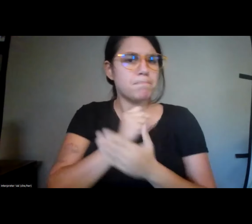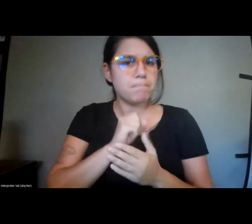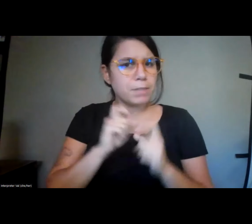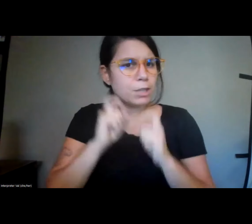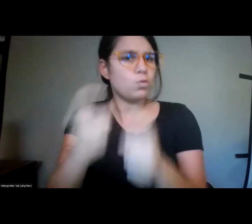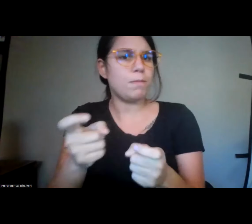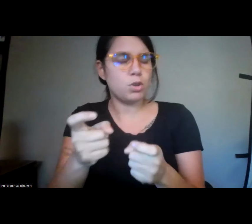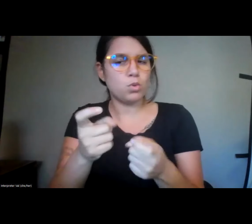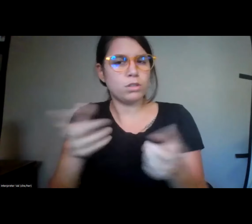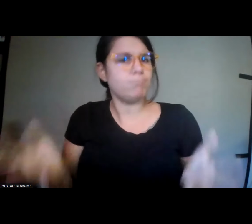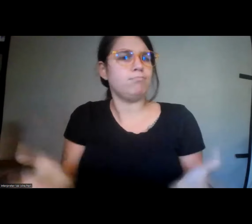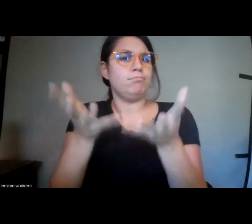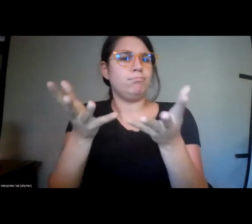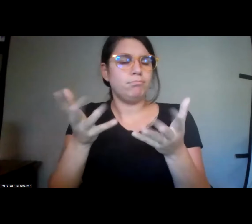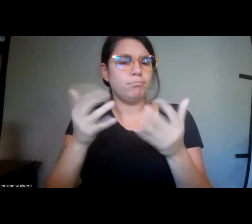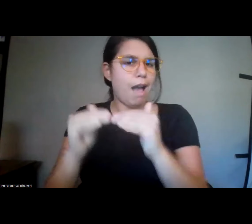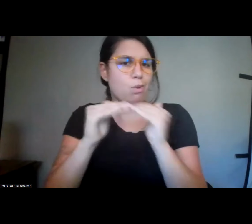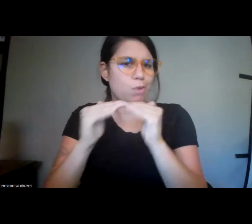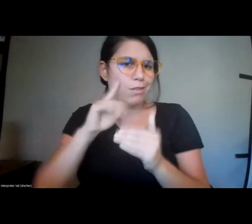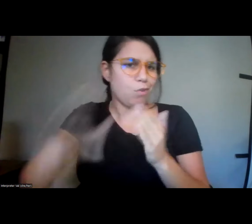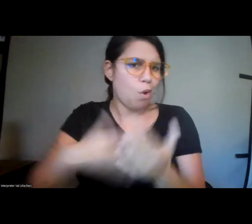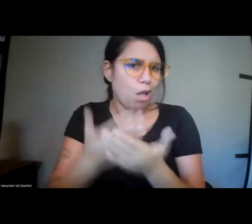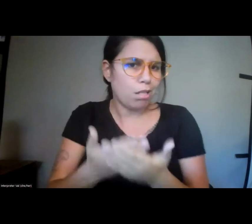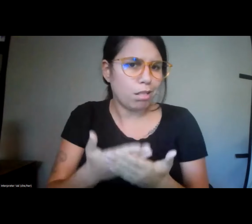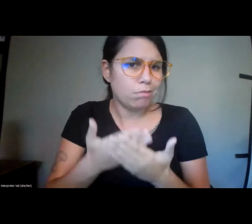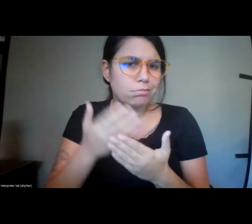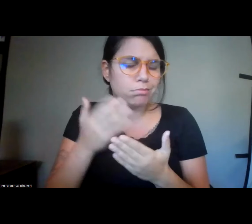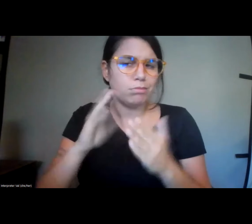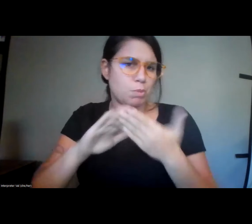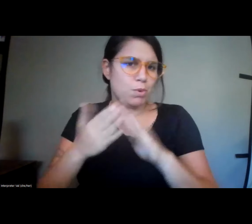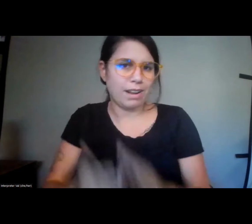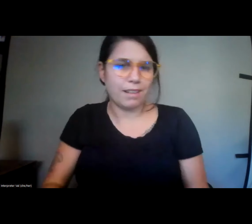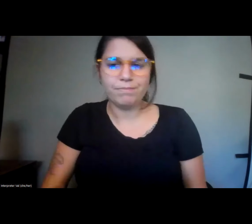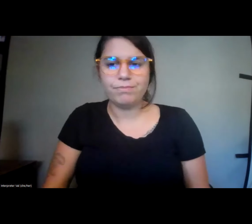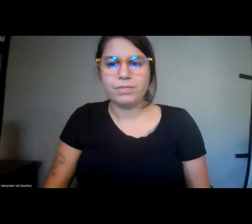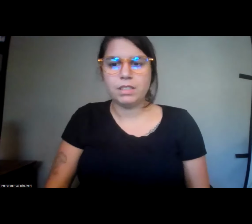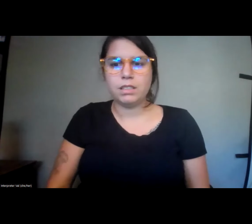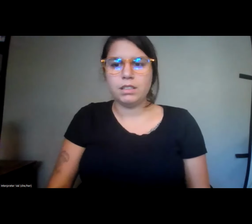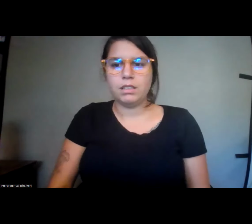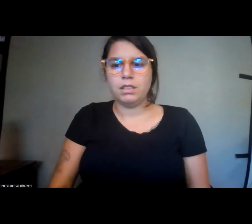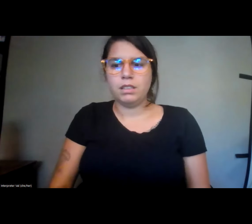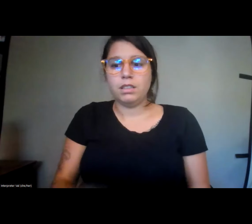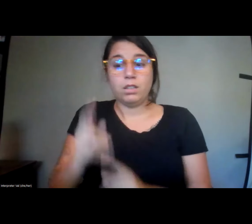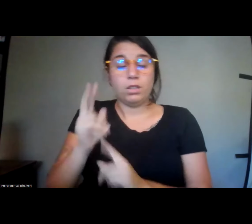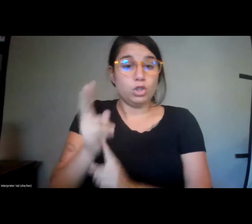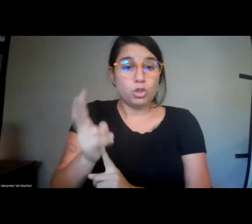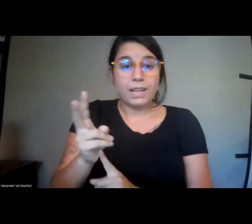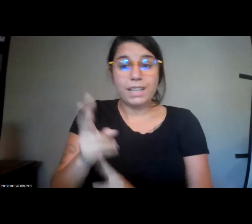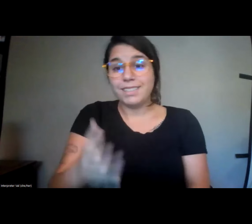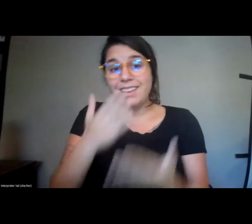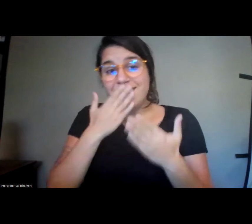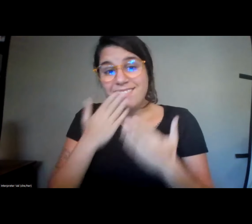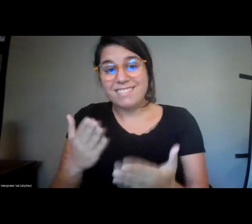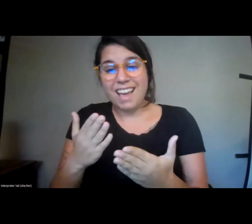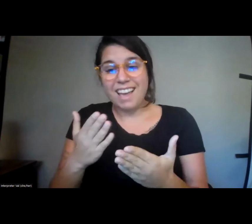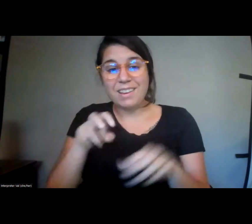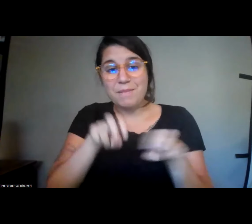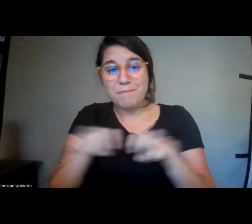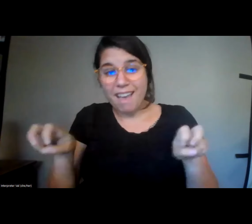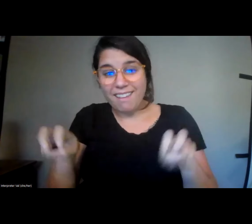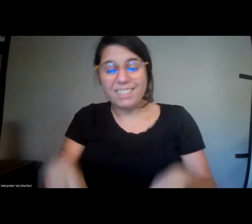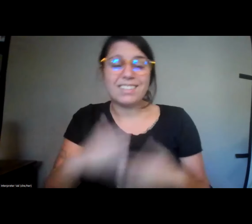contribute to promoting equity for all of those in our community. I will take the last 2 minutes to thank our panelists again and to thank all of